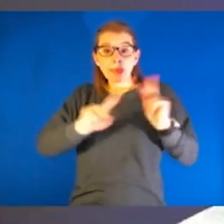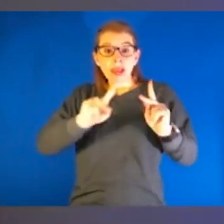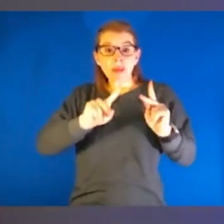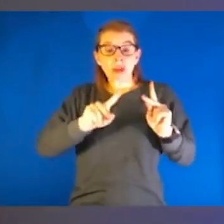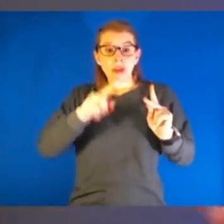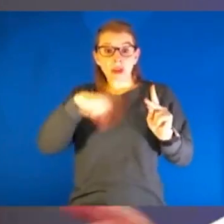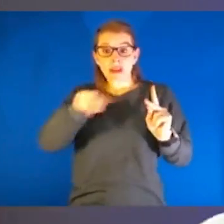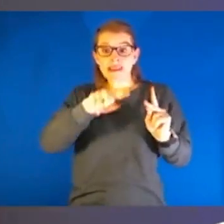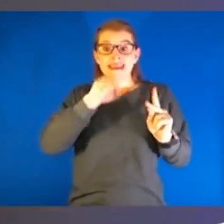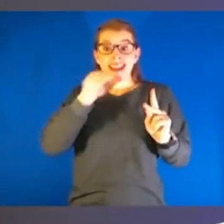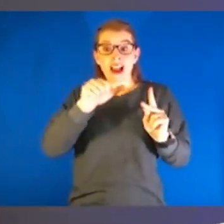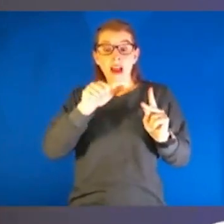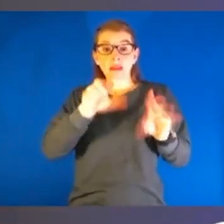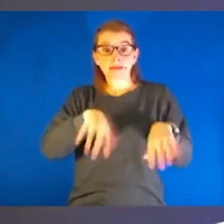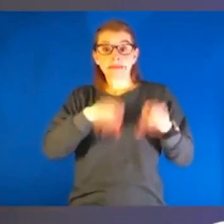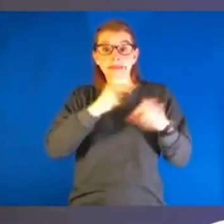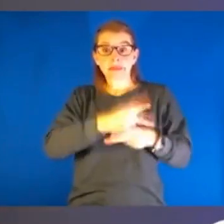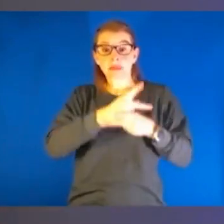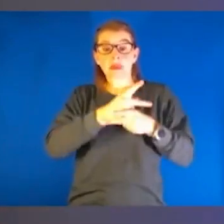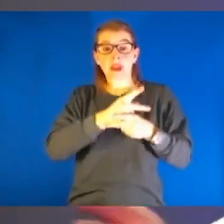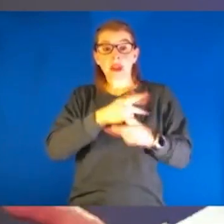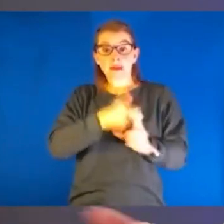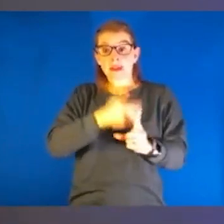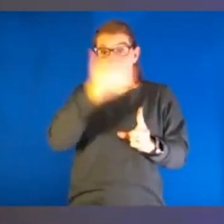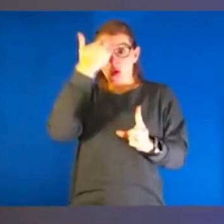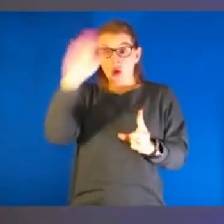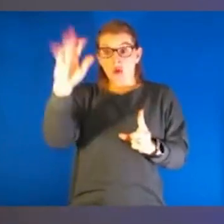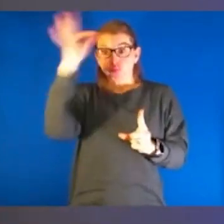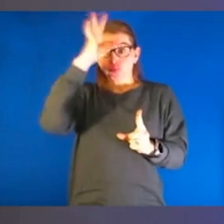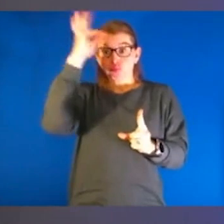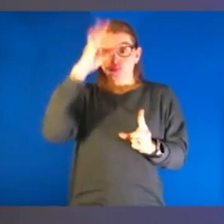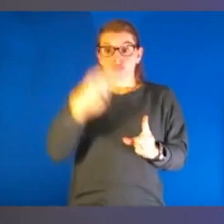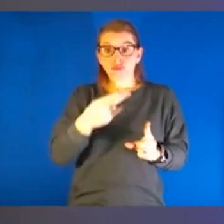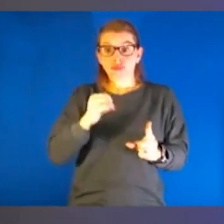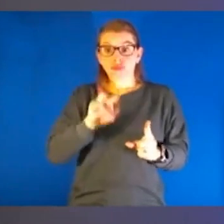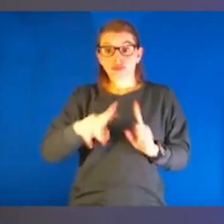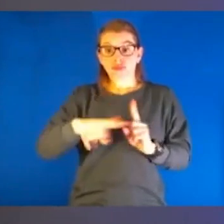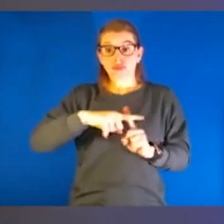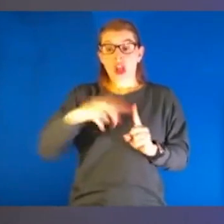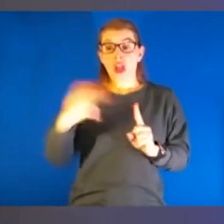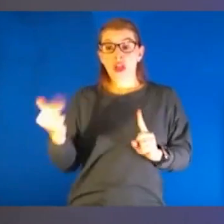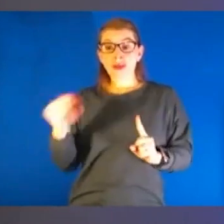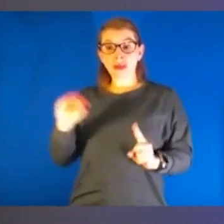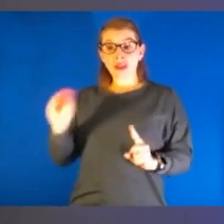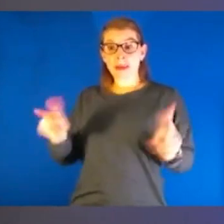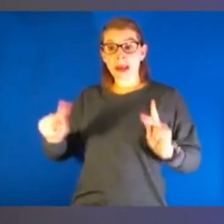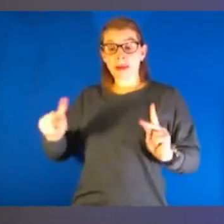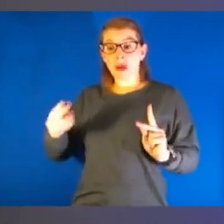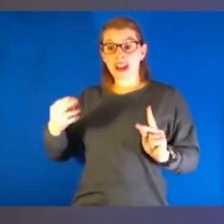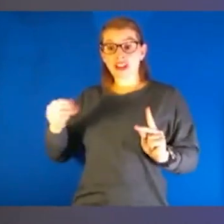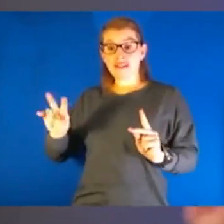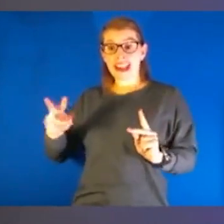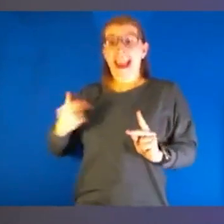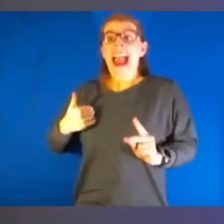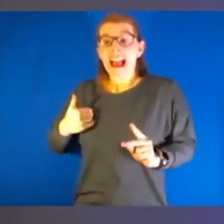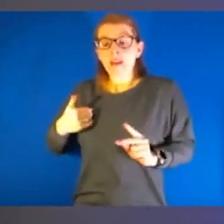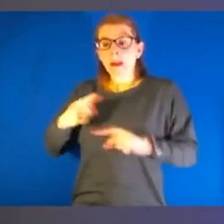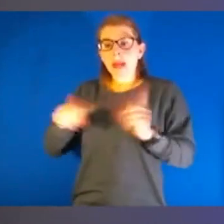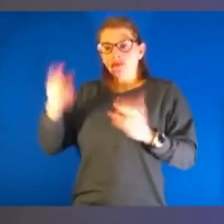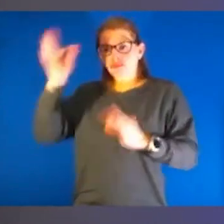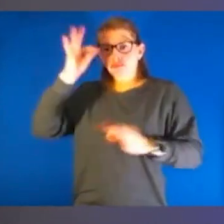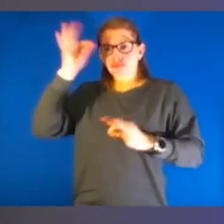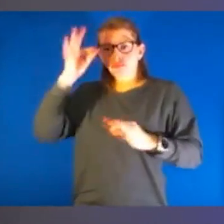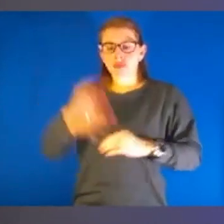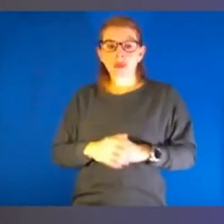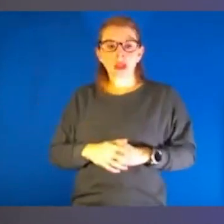in care or that don't know they're positive. 13% of people don't know they have HIV that are living with it. So we have to do a better job as a health